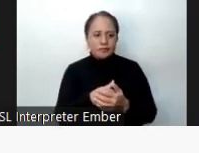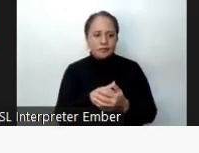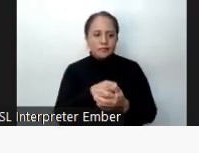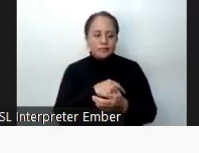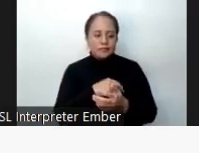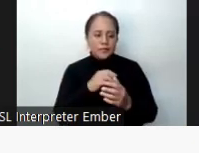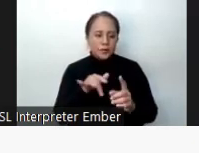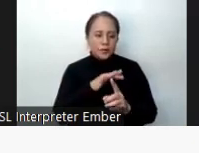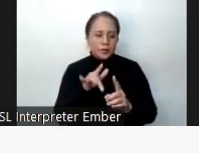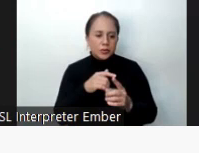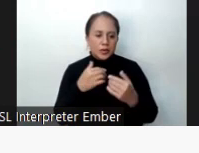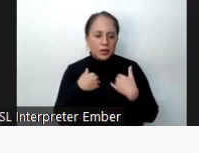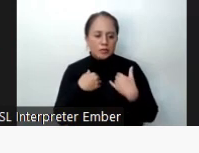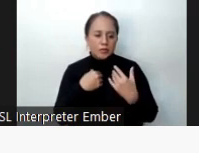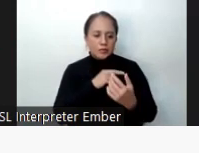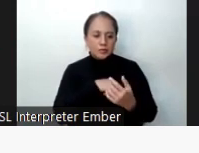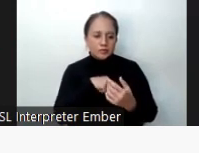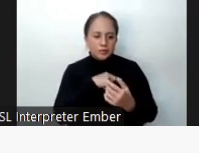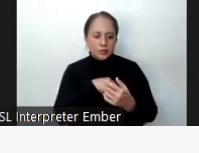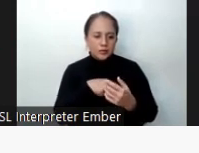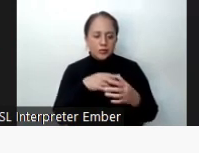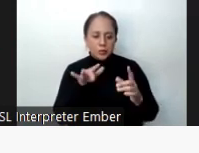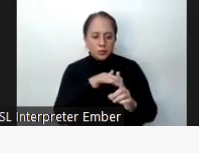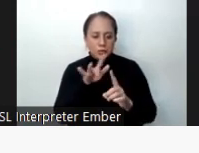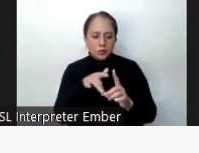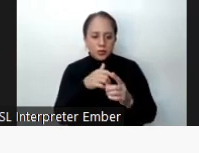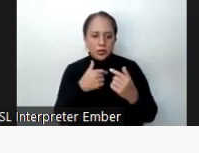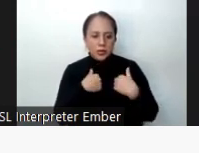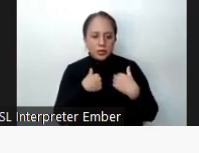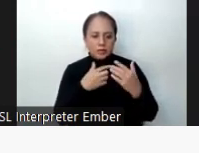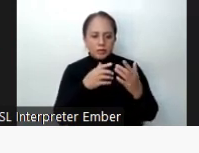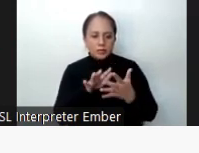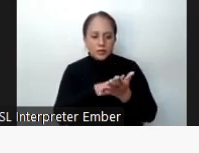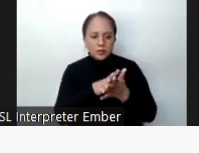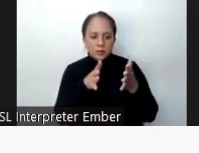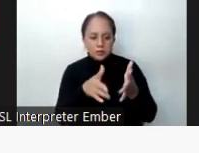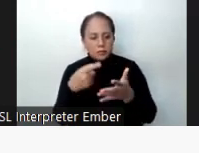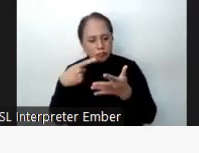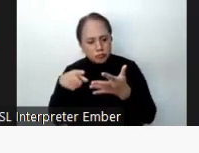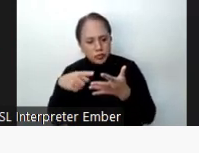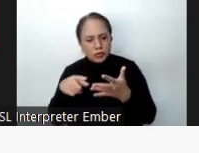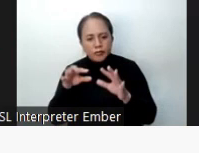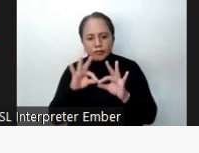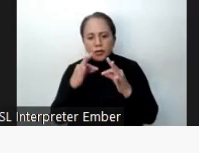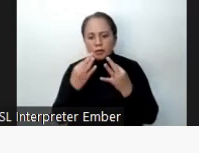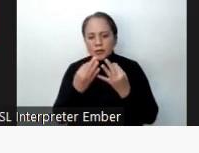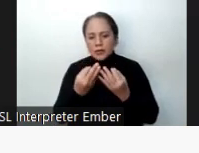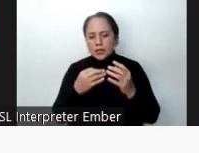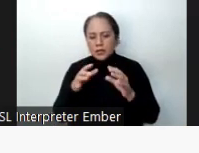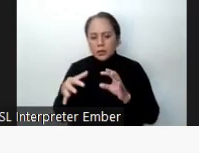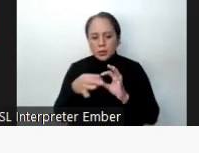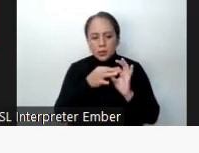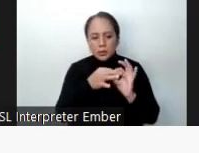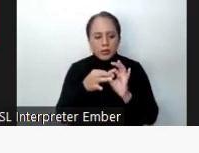We can also conduct more naturalistic observations and mixed methods investigations of families engaged